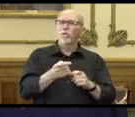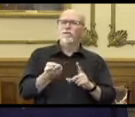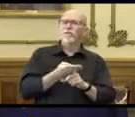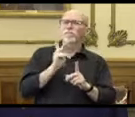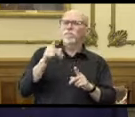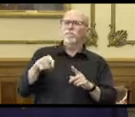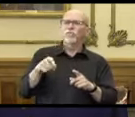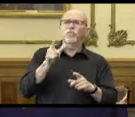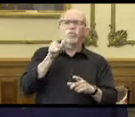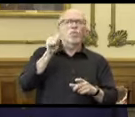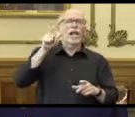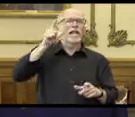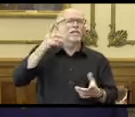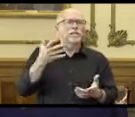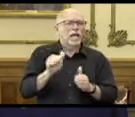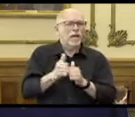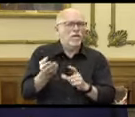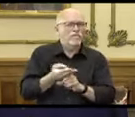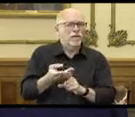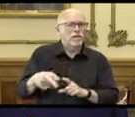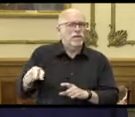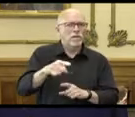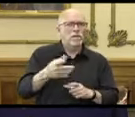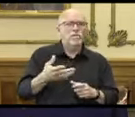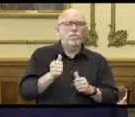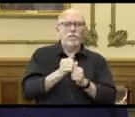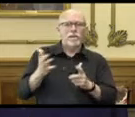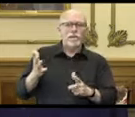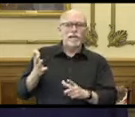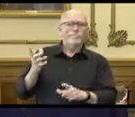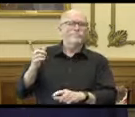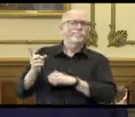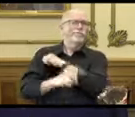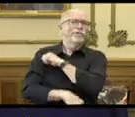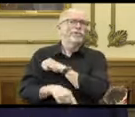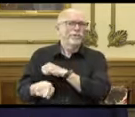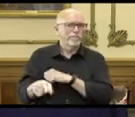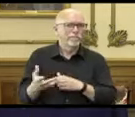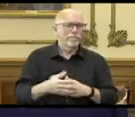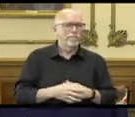that just won't listen, I guess, without a misdemeanor or some sort of criminal penalty?